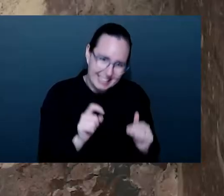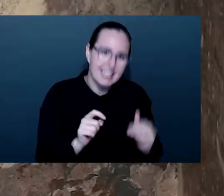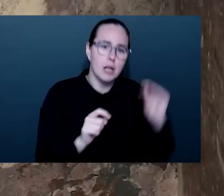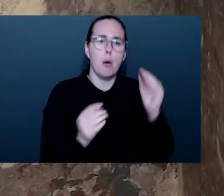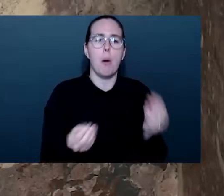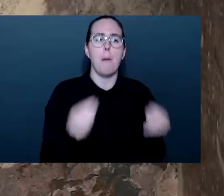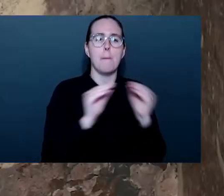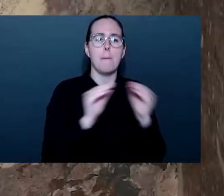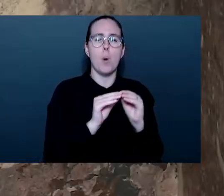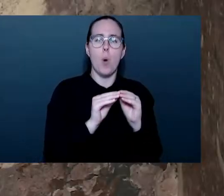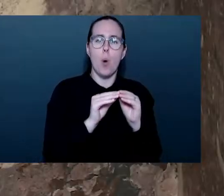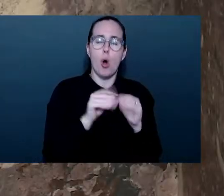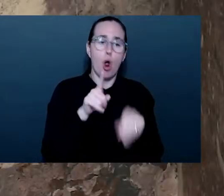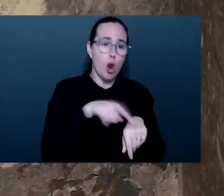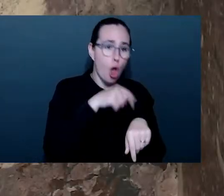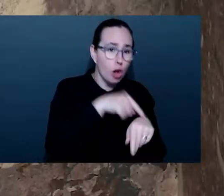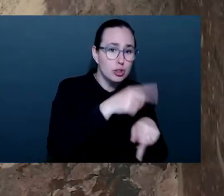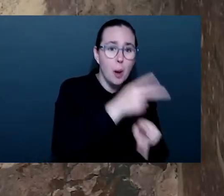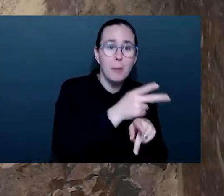patients.